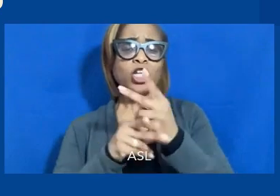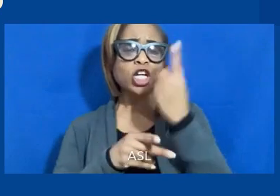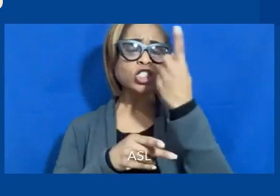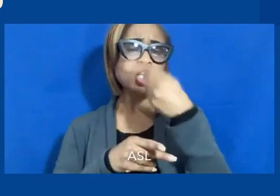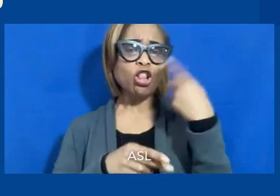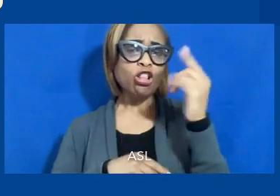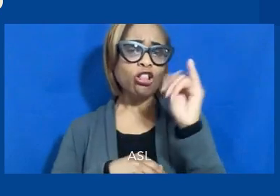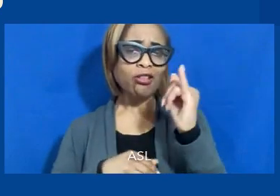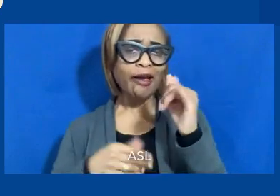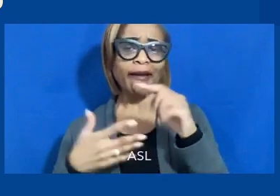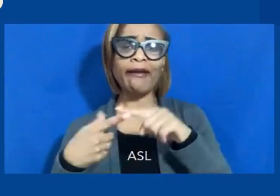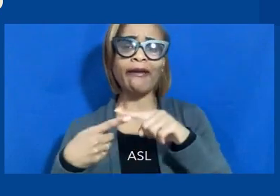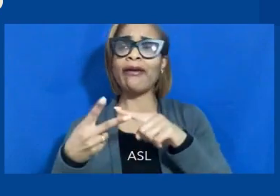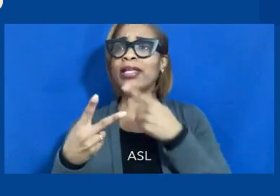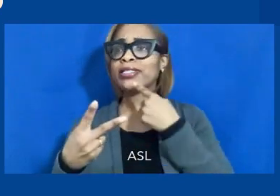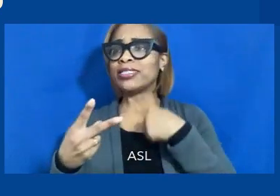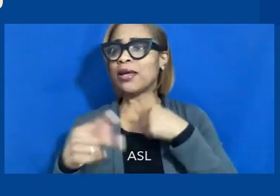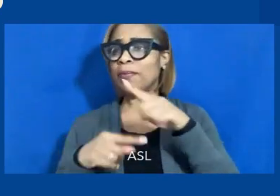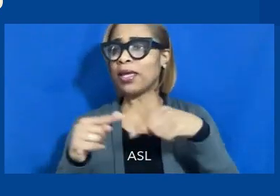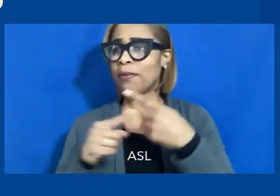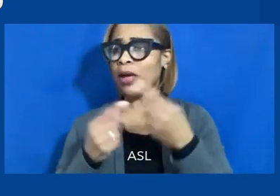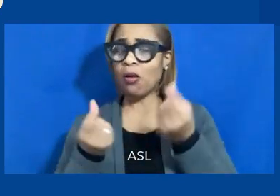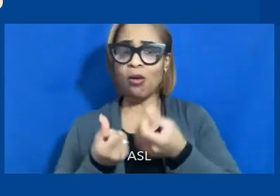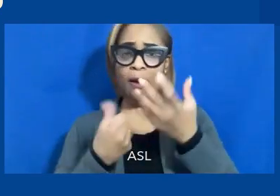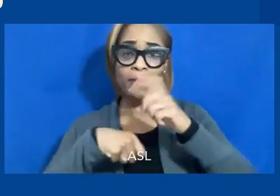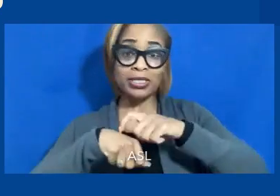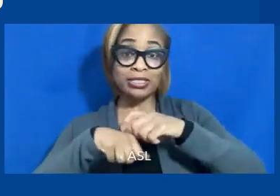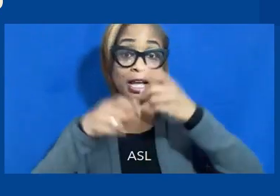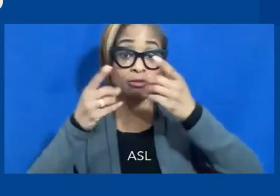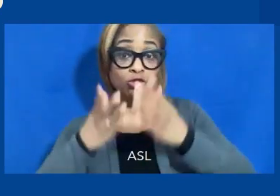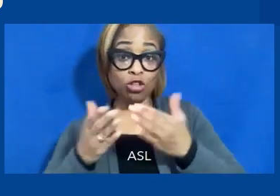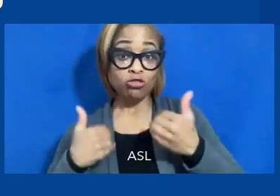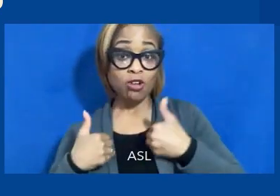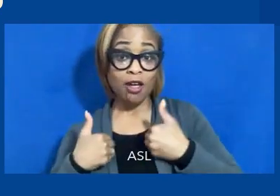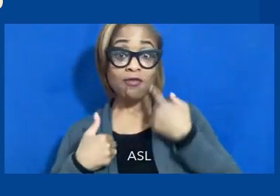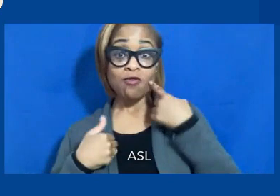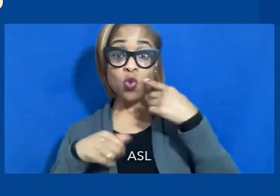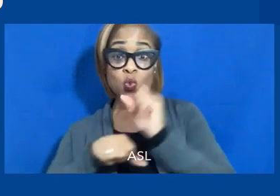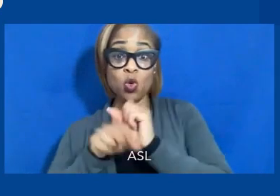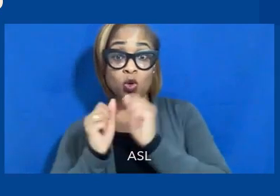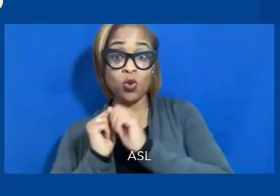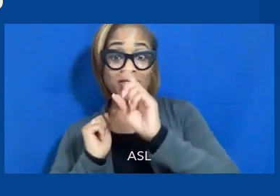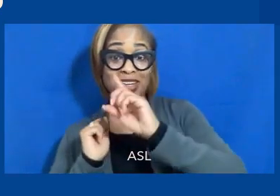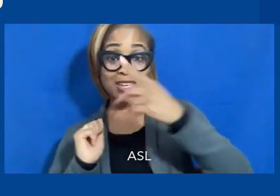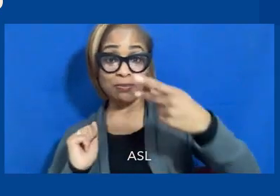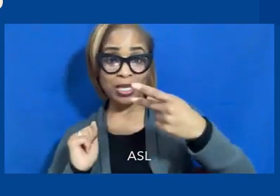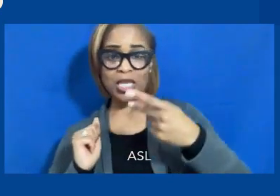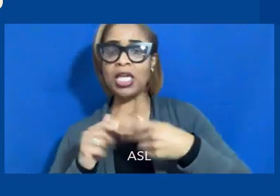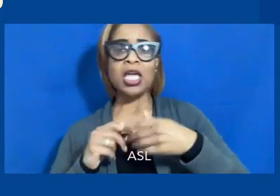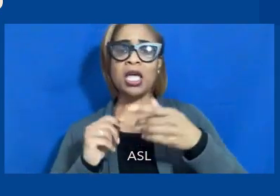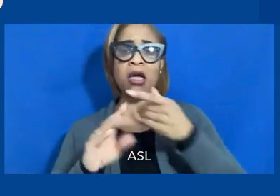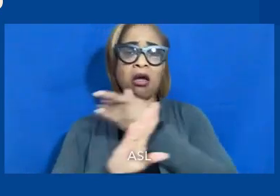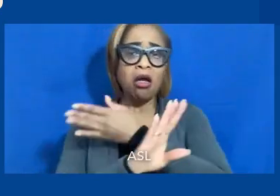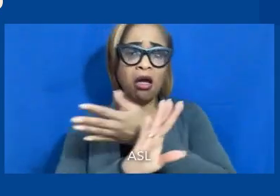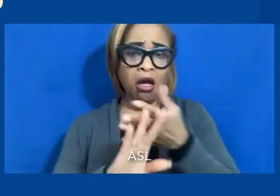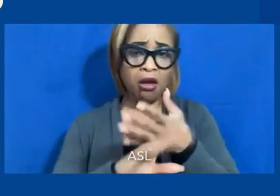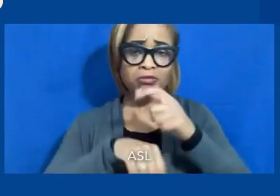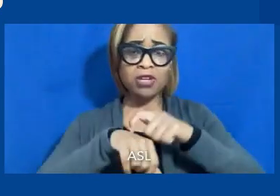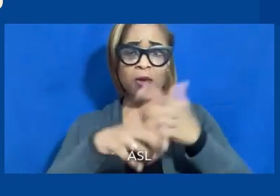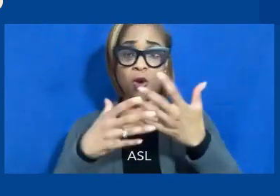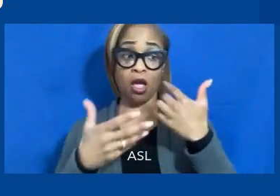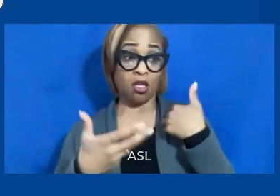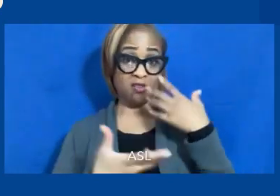Talk to me about how much time the director has to work with their DP. How much lead up is there? How much am I going to be involved